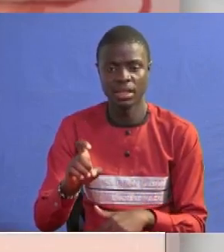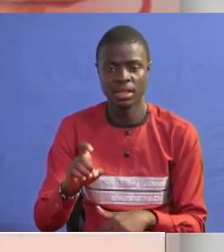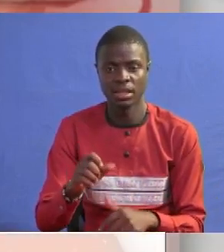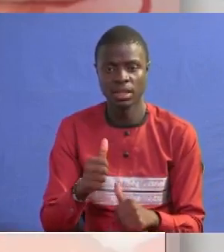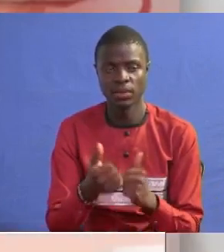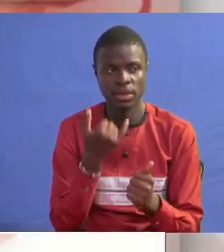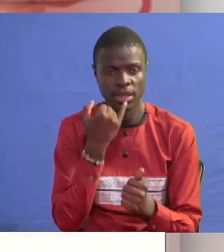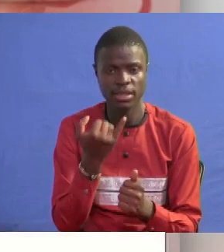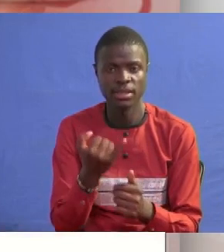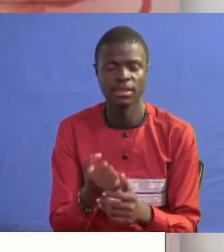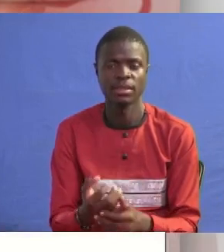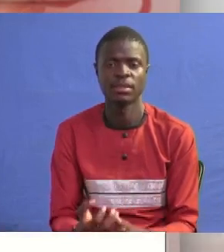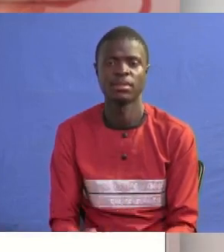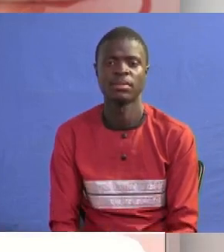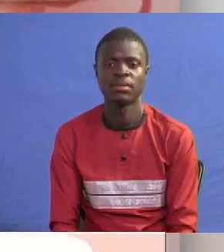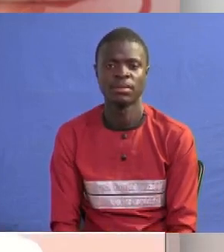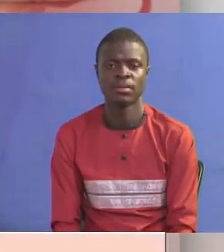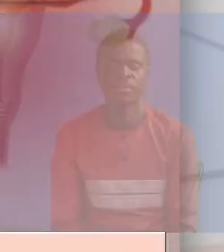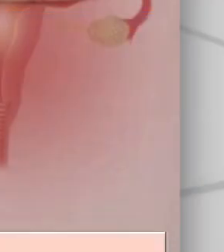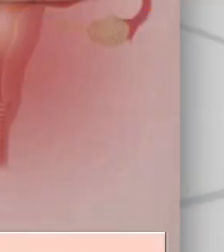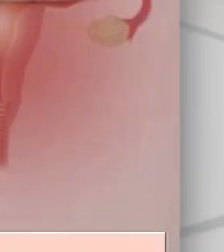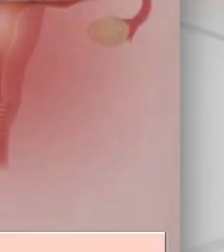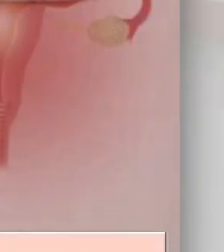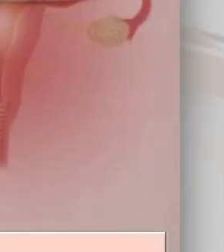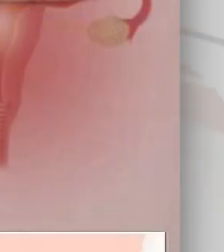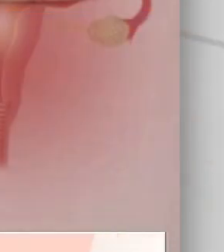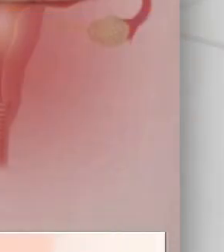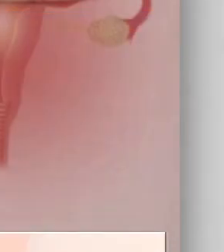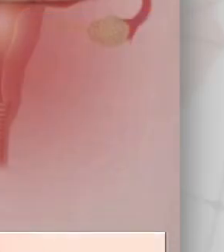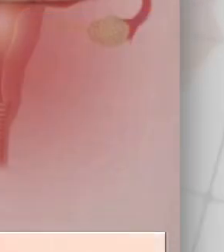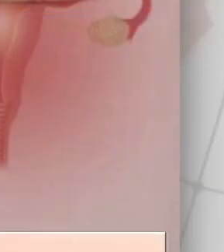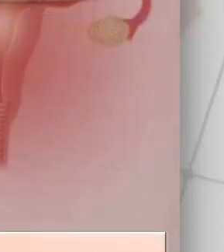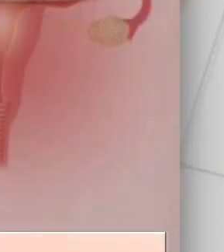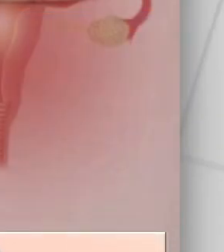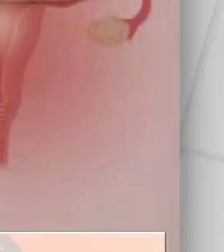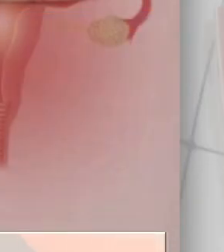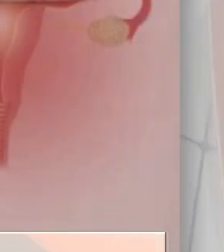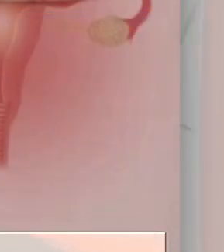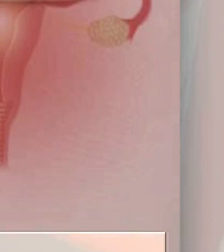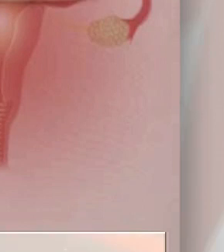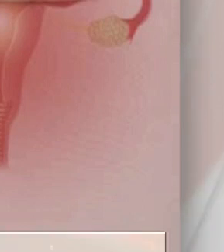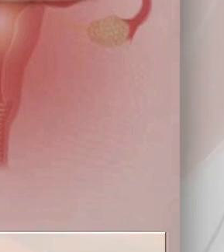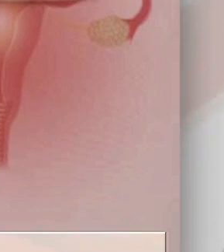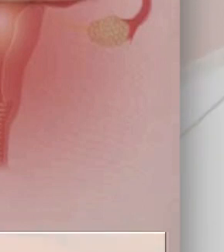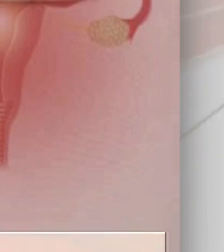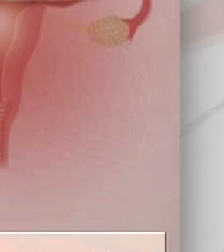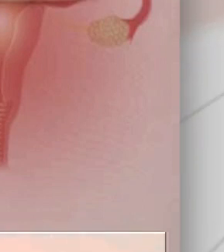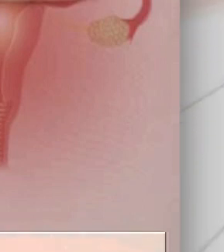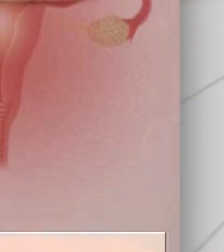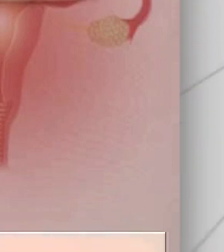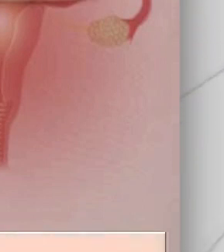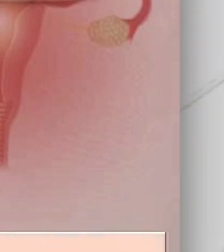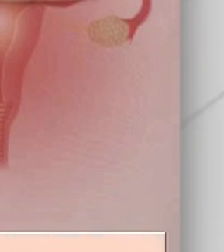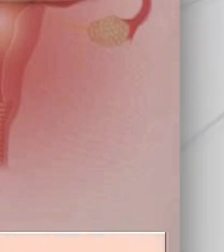ya follicular inayotokea siku ya kwanza hadi siku 10, aina ya ovulatory inayotokea siku ya 10 hadi siku ya 14, na aina